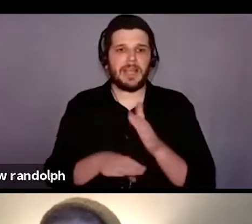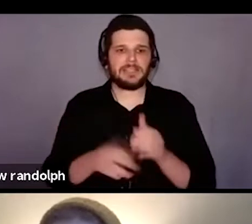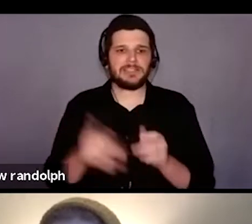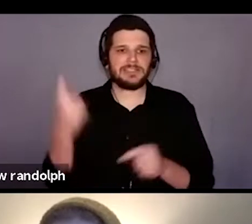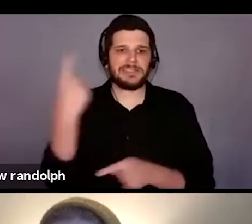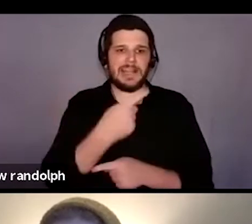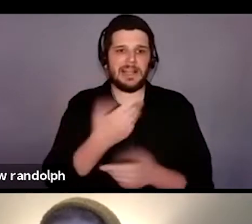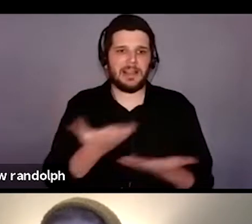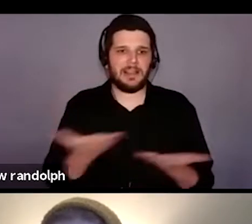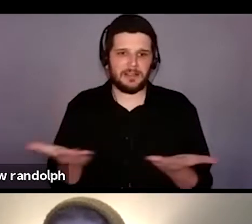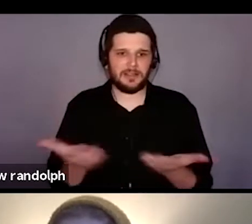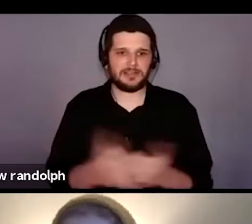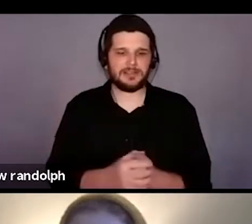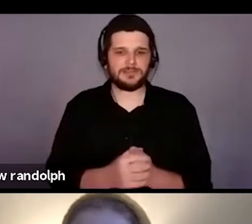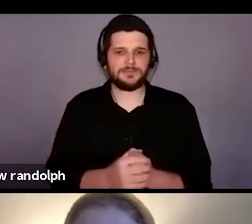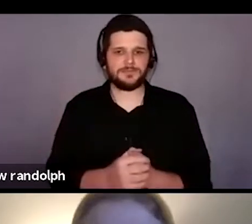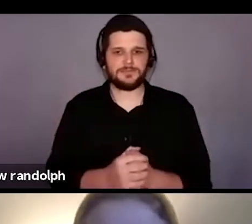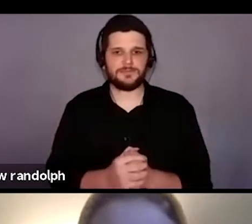things.